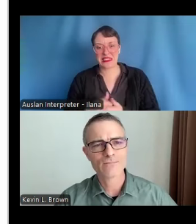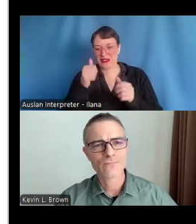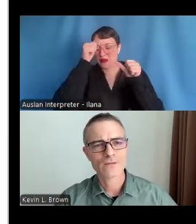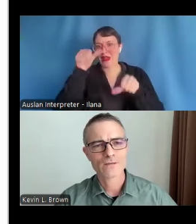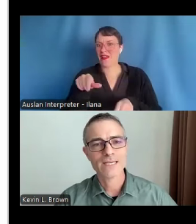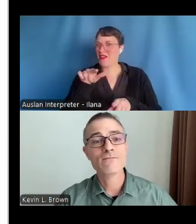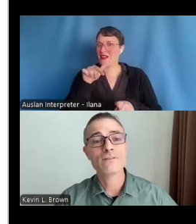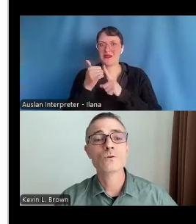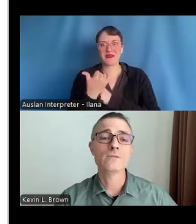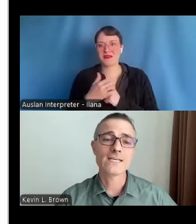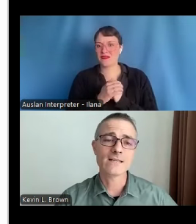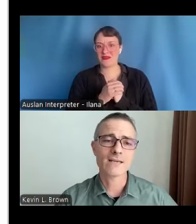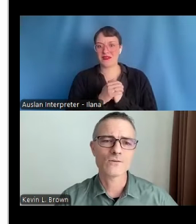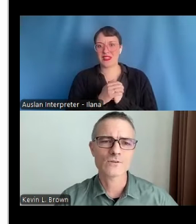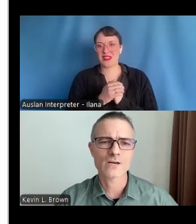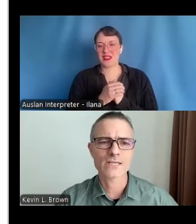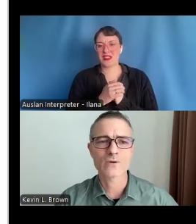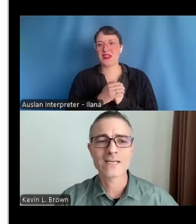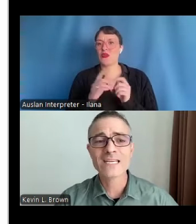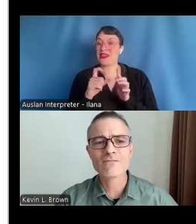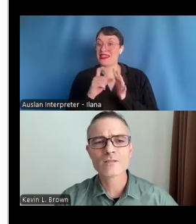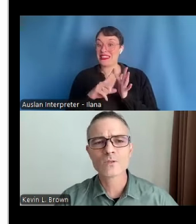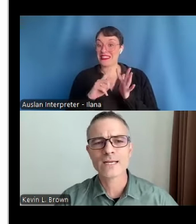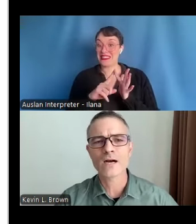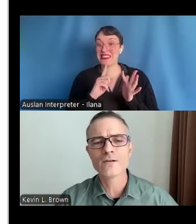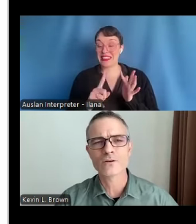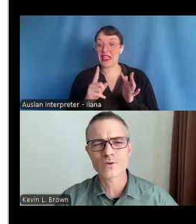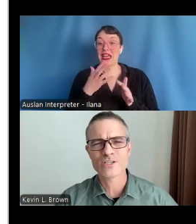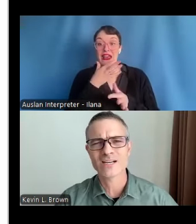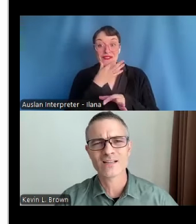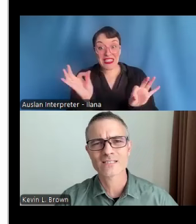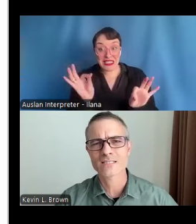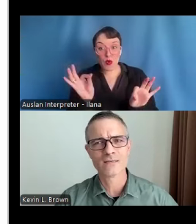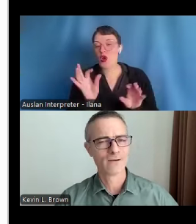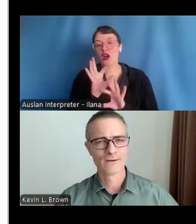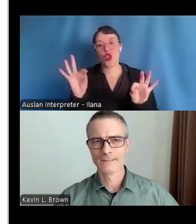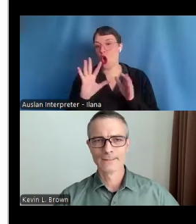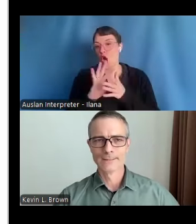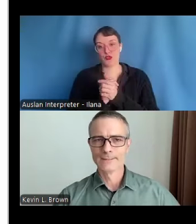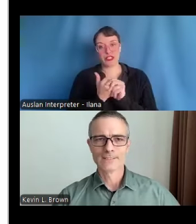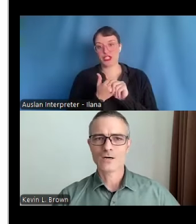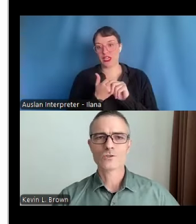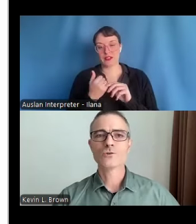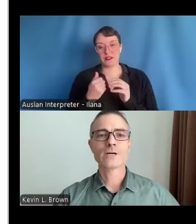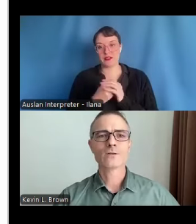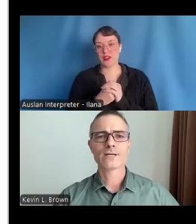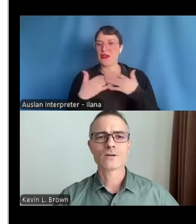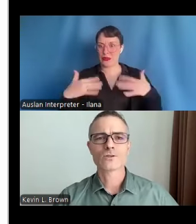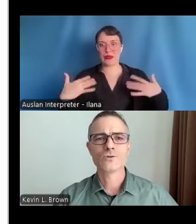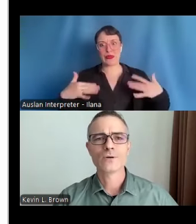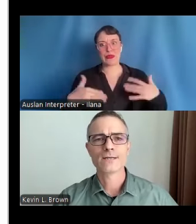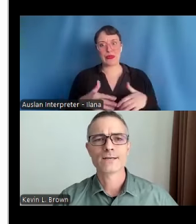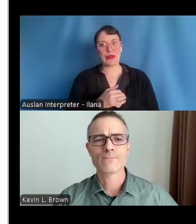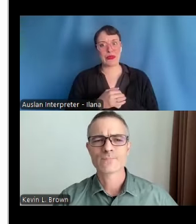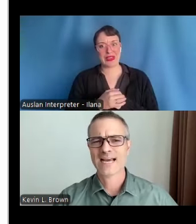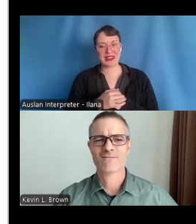indeed. Ooh, D, thank you for sharing this one. Invisible and underappreciated. That's all too real and all